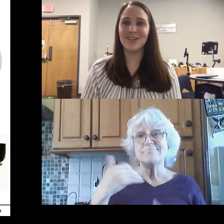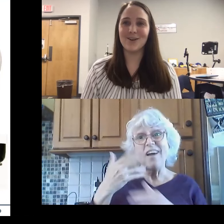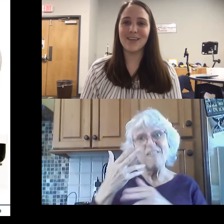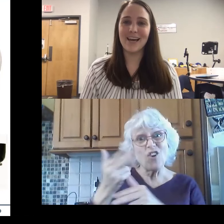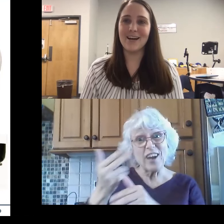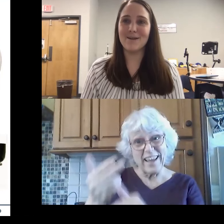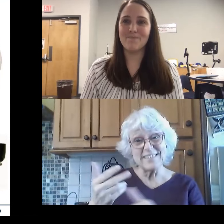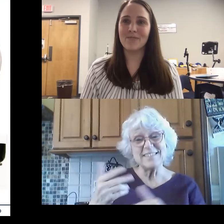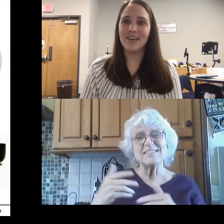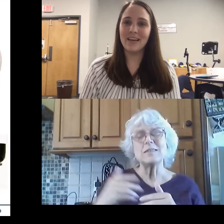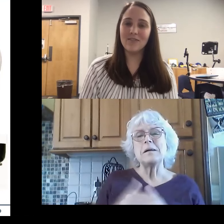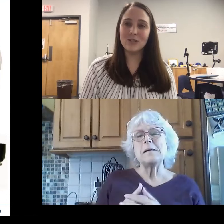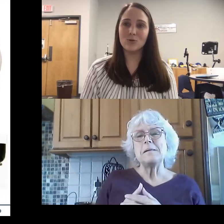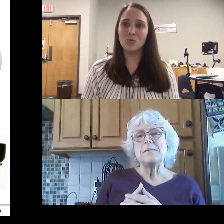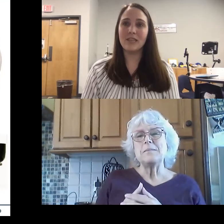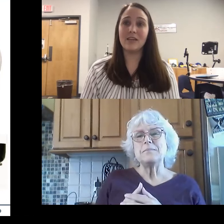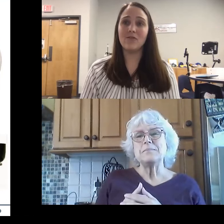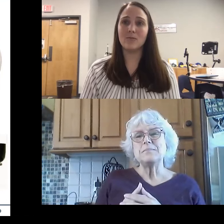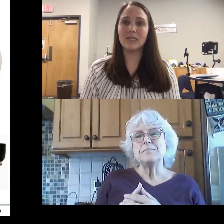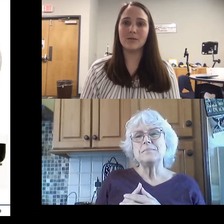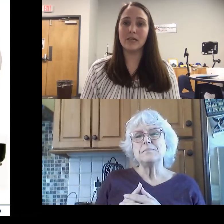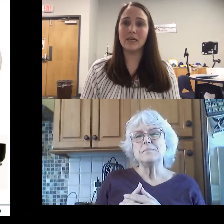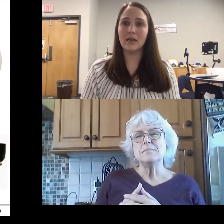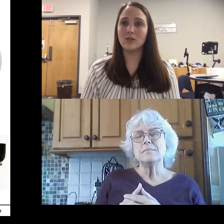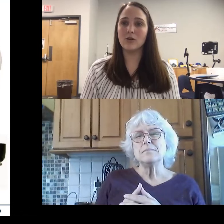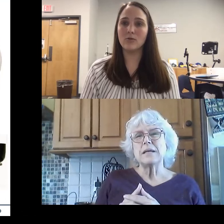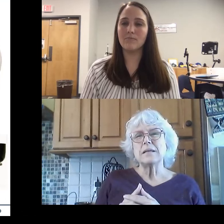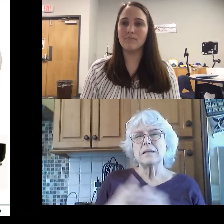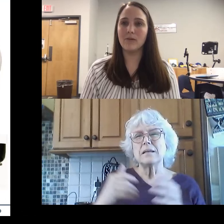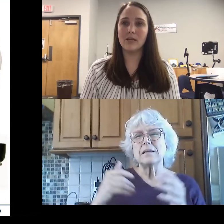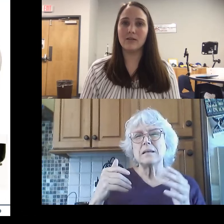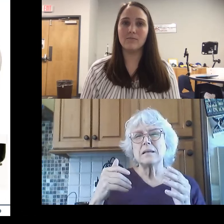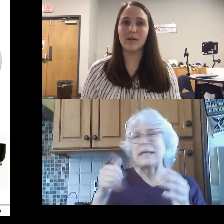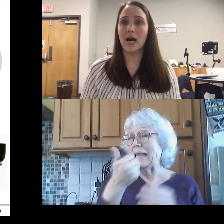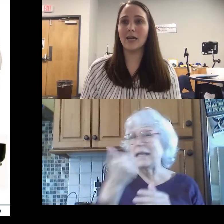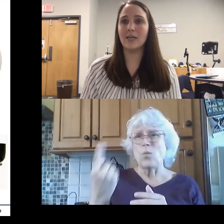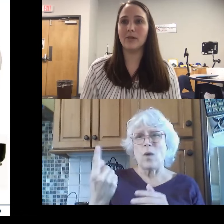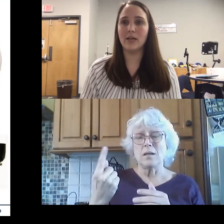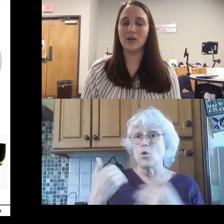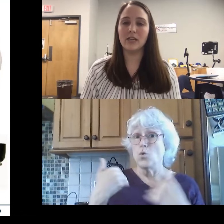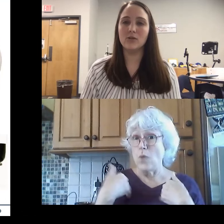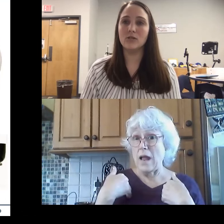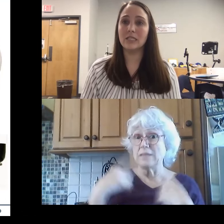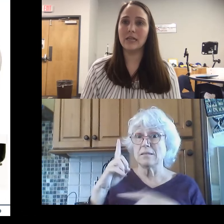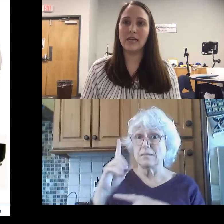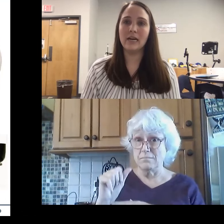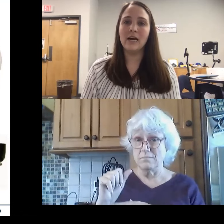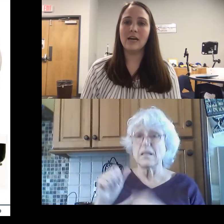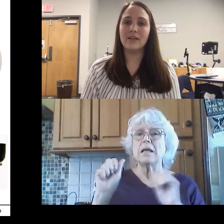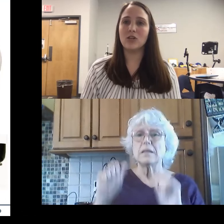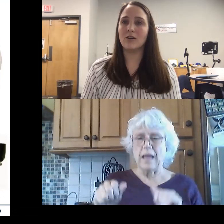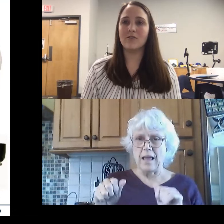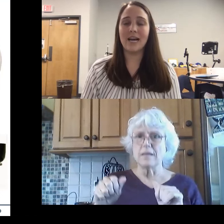wanted to show that, um, individuals with any form of disability can also be, be a hockey player and use a sled.